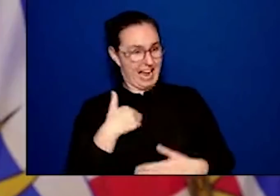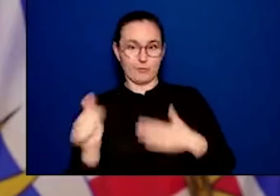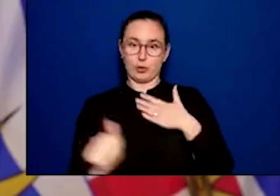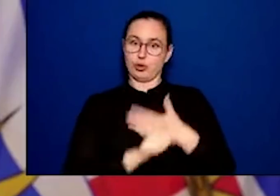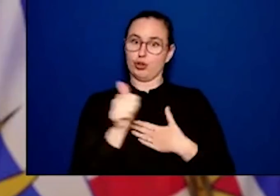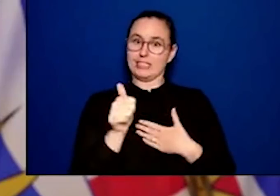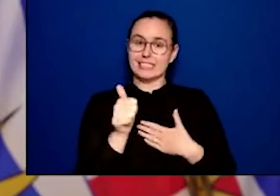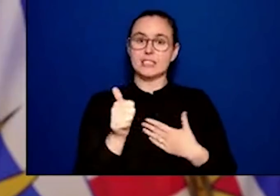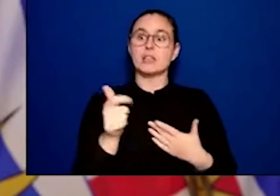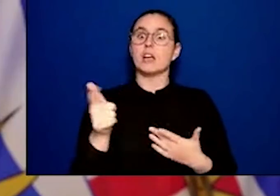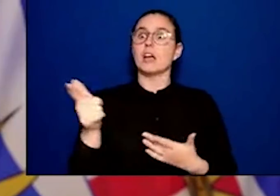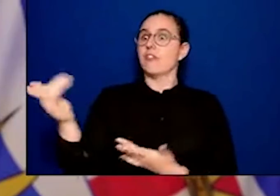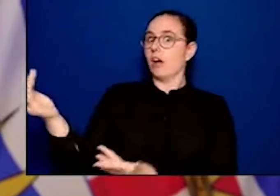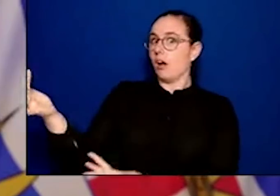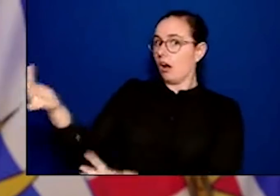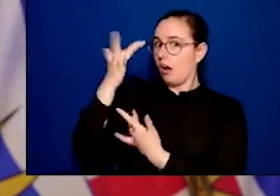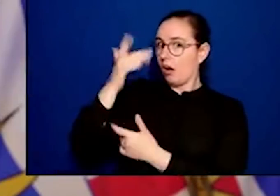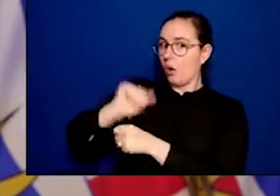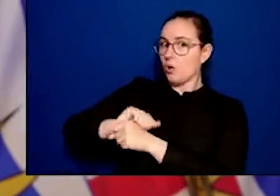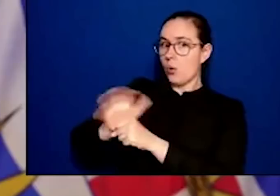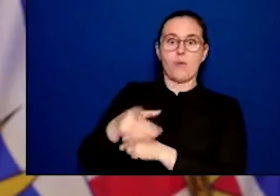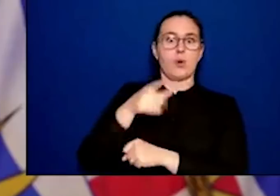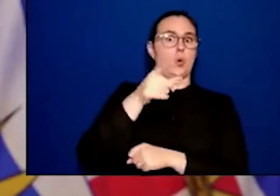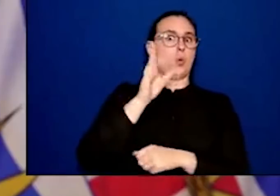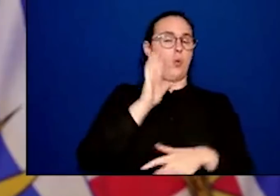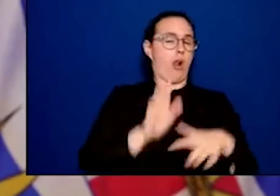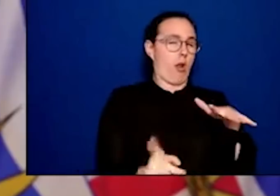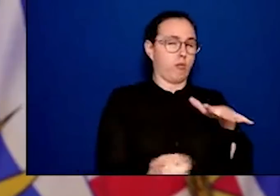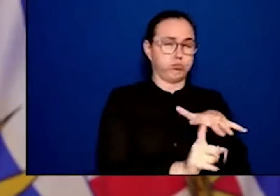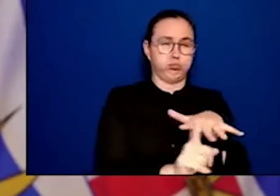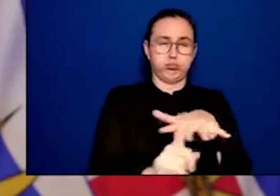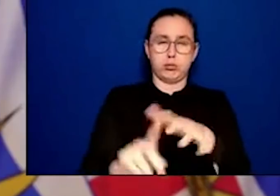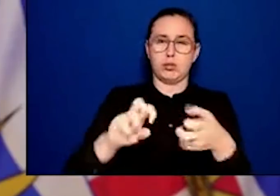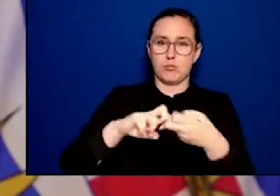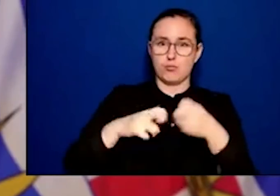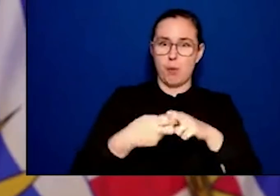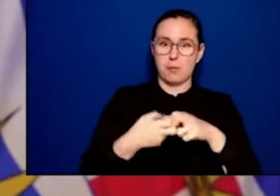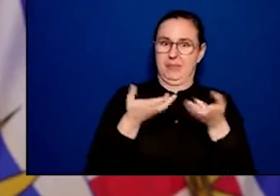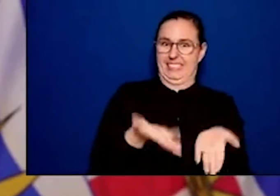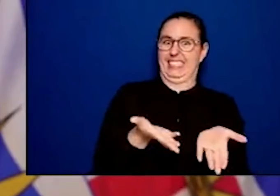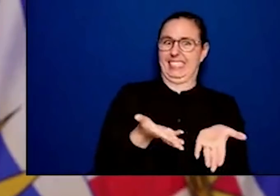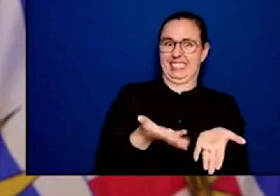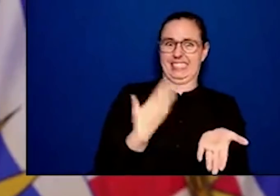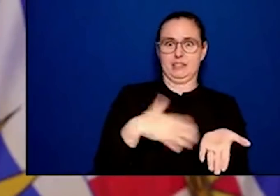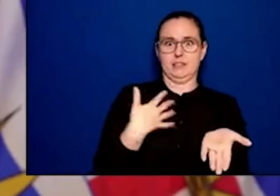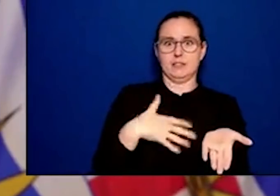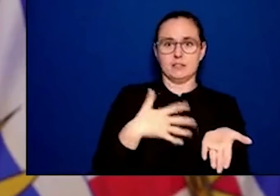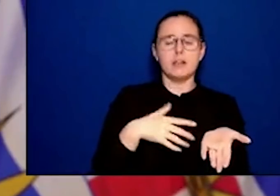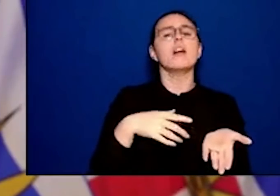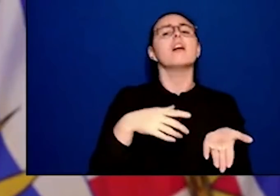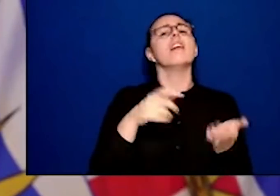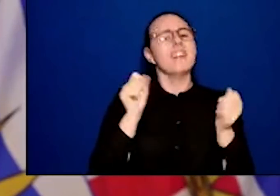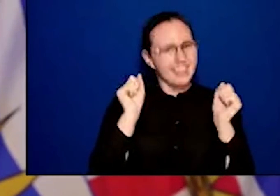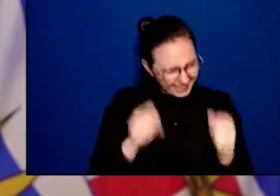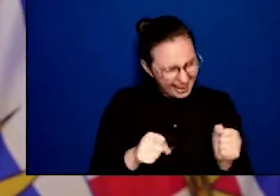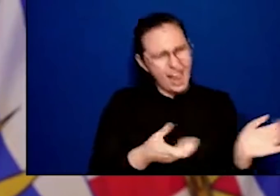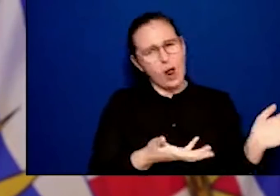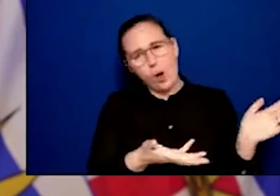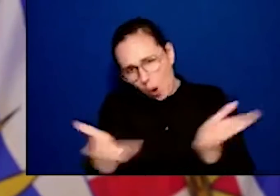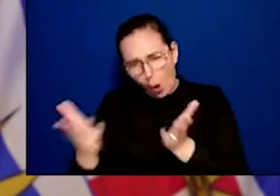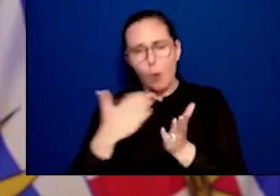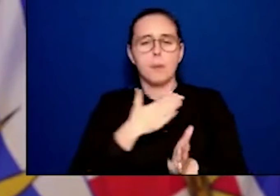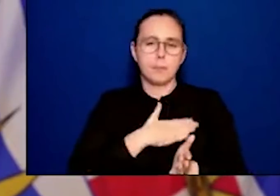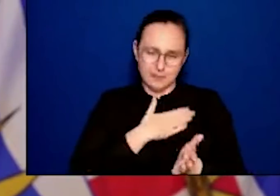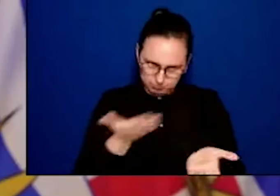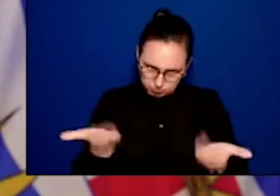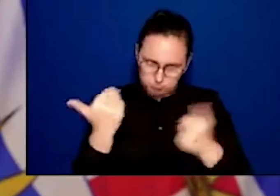COVID, and we have seen that across the board. So not only should you be immunized, you are now eligible as well to receive